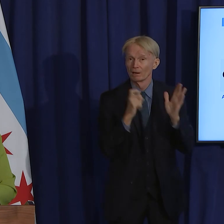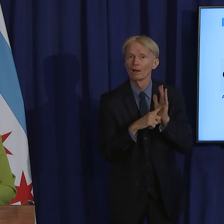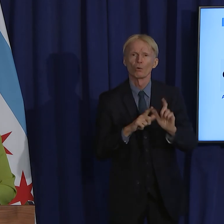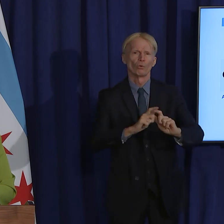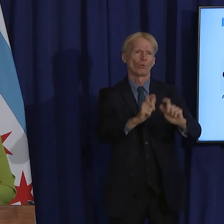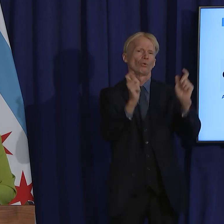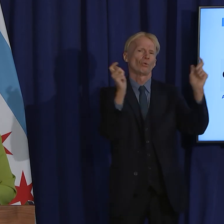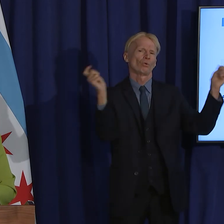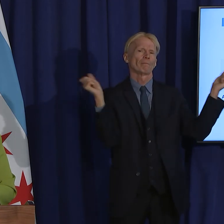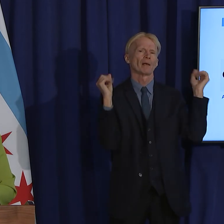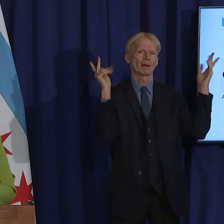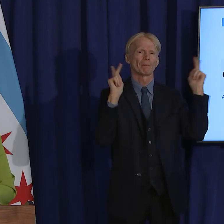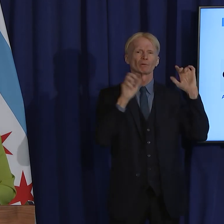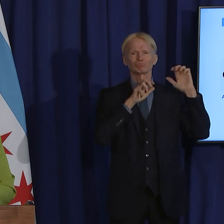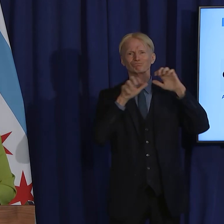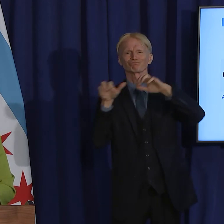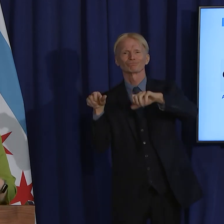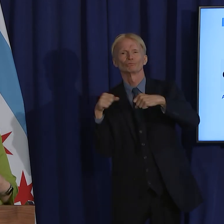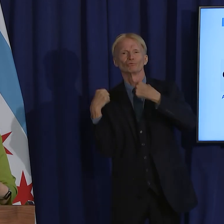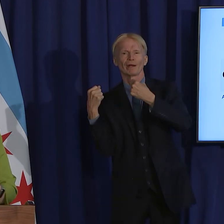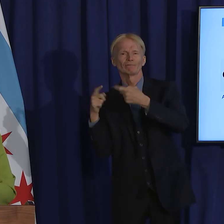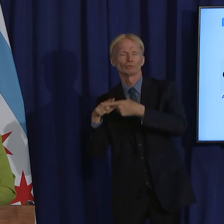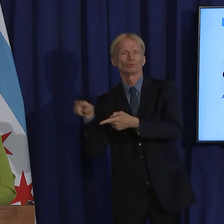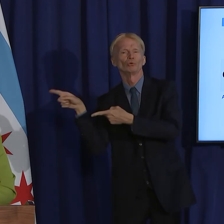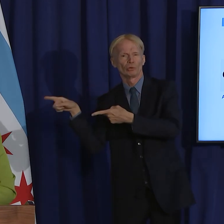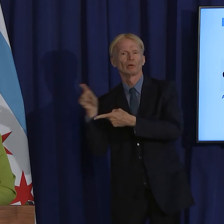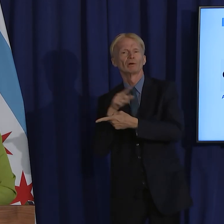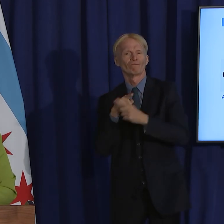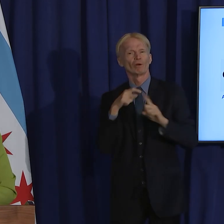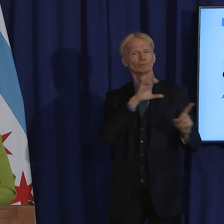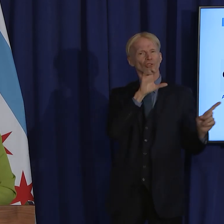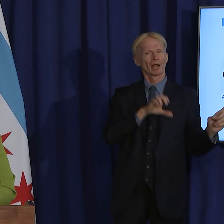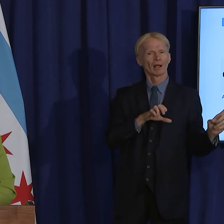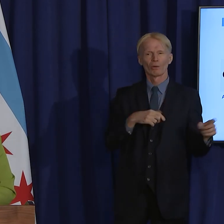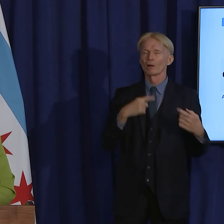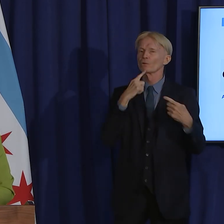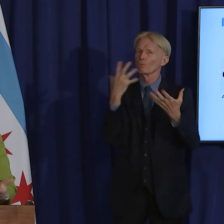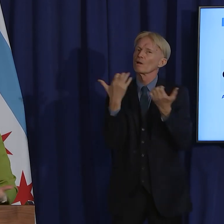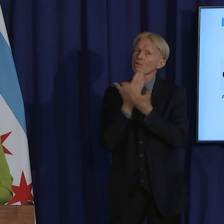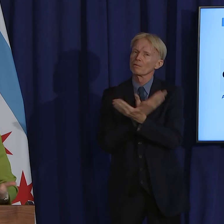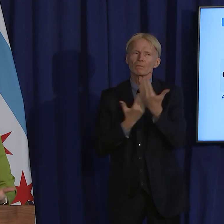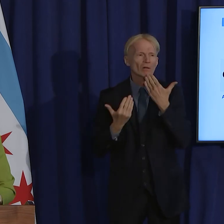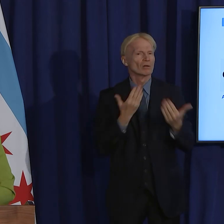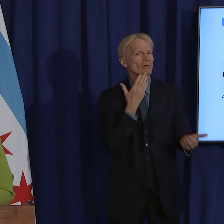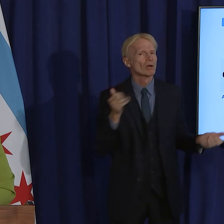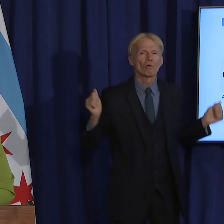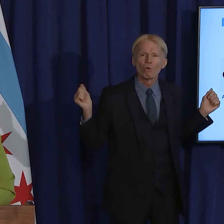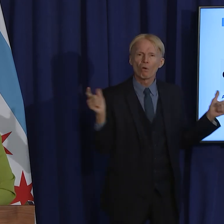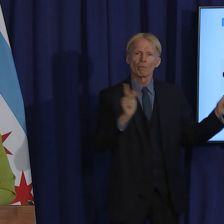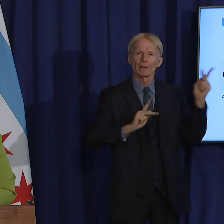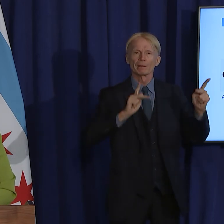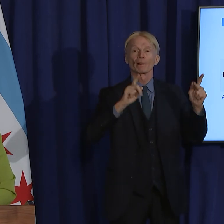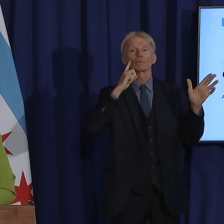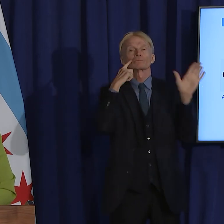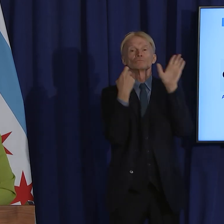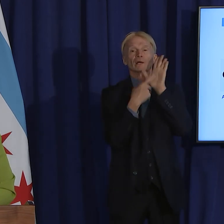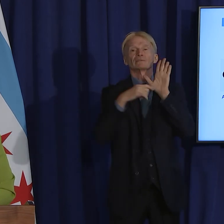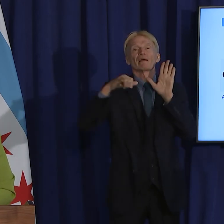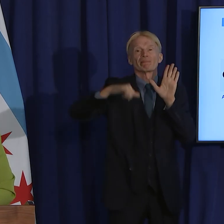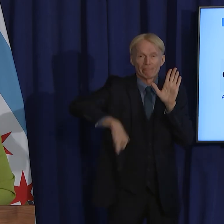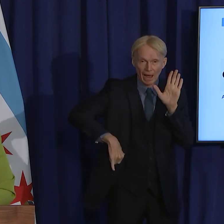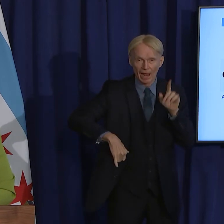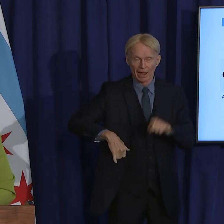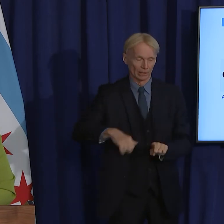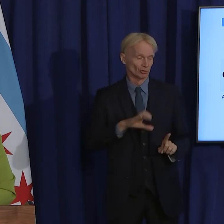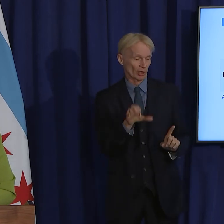of Chicagoans taking advantage of that. And so, I really want to appreciate everybody around us who's working. Everybody recognizes that getting